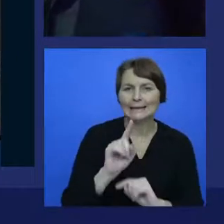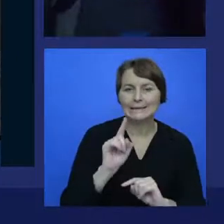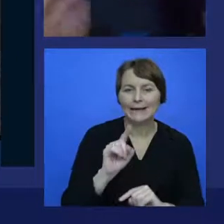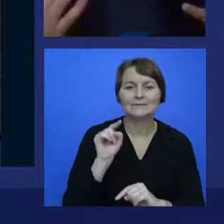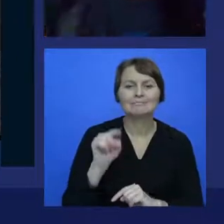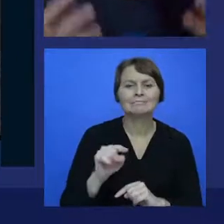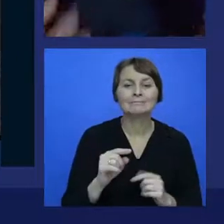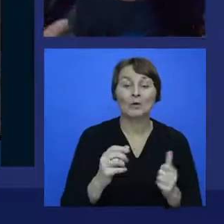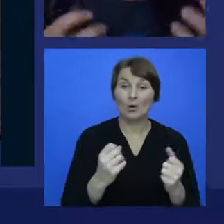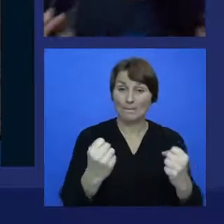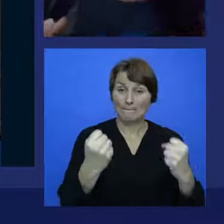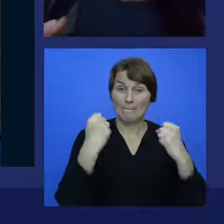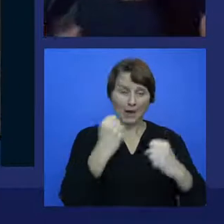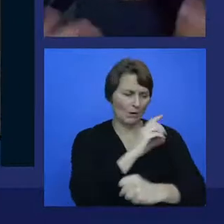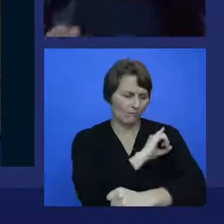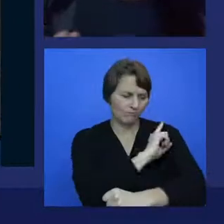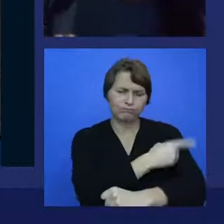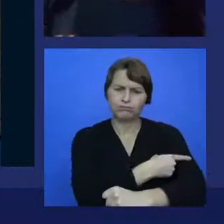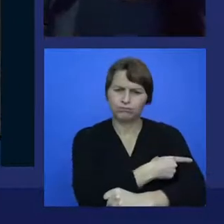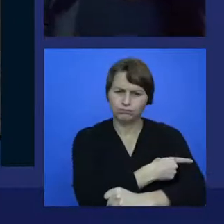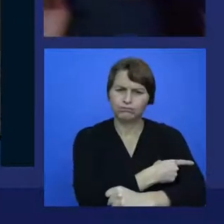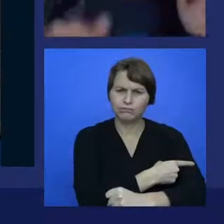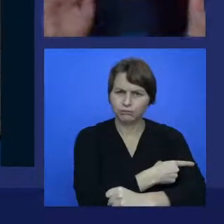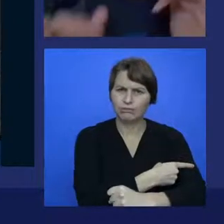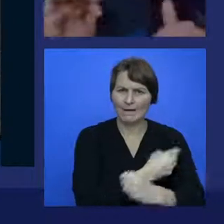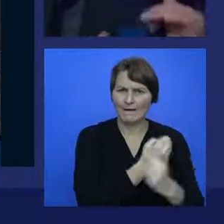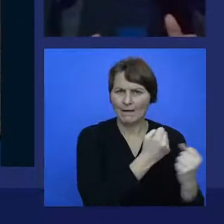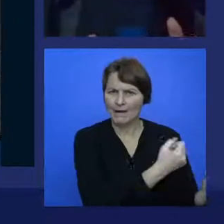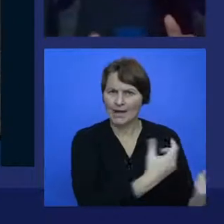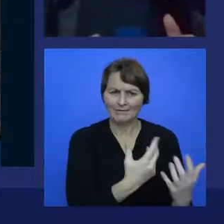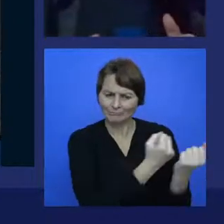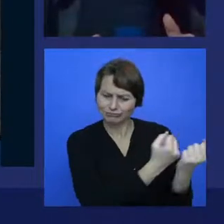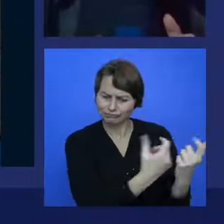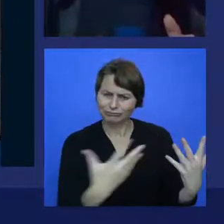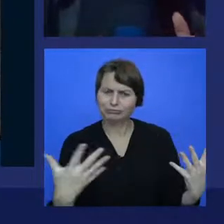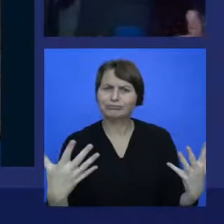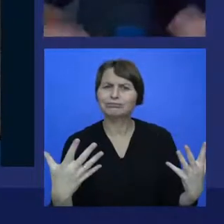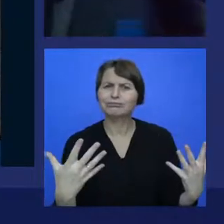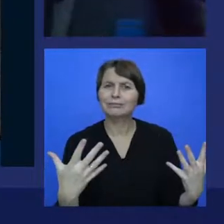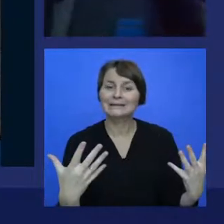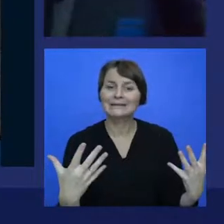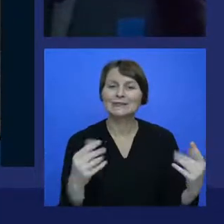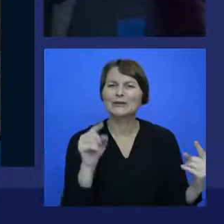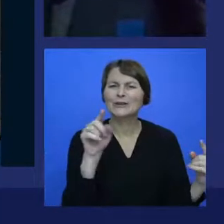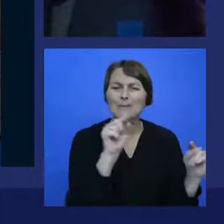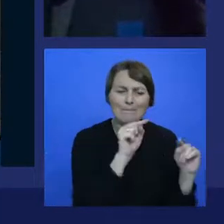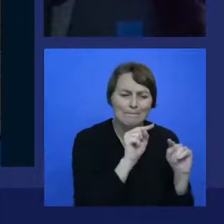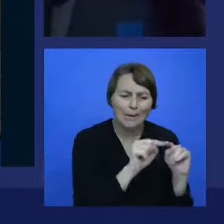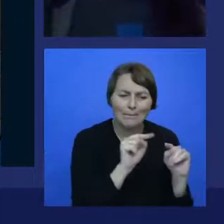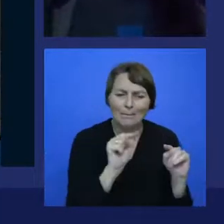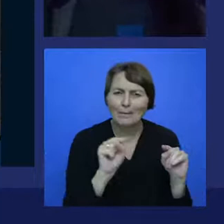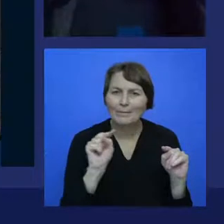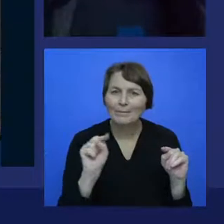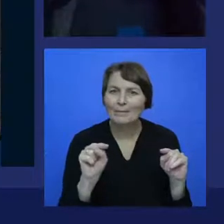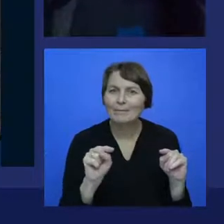power. But with great power comes, and if you're in the live chat, you can jot it in there, right? How do you finish that quote? Do you know